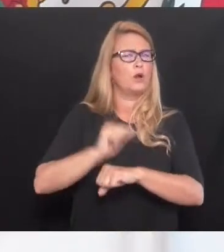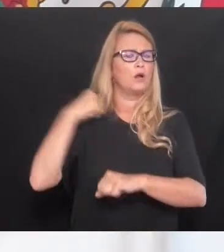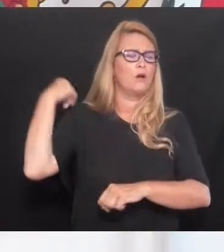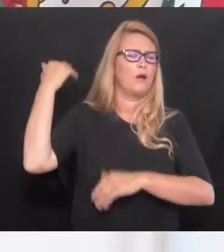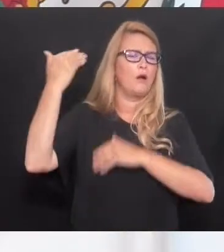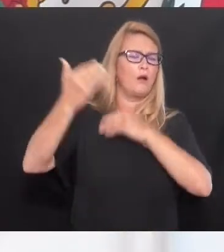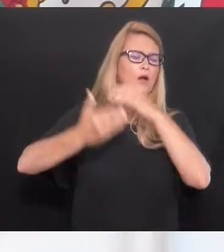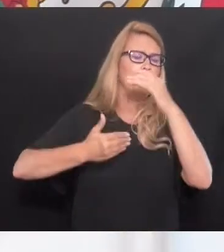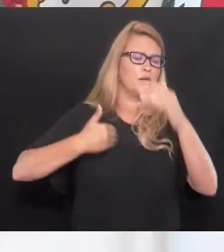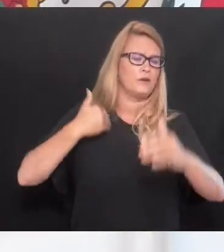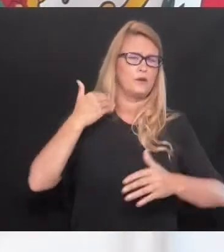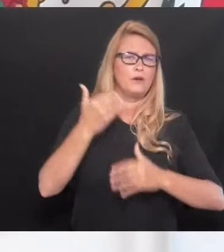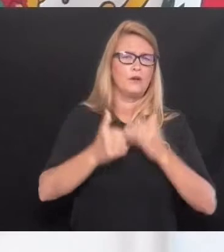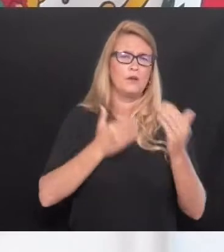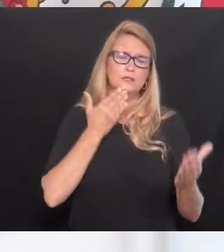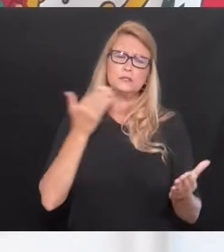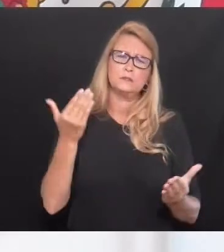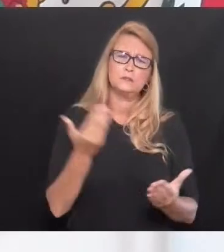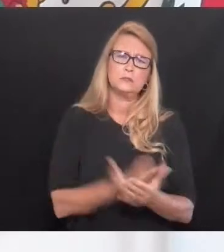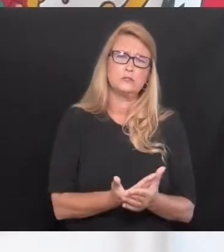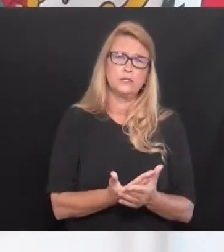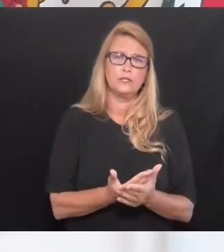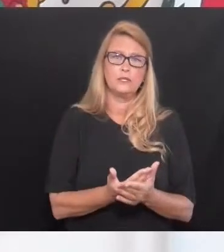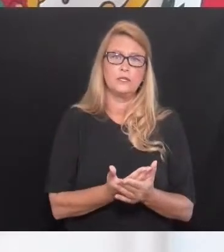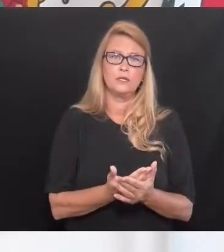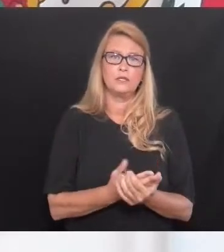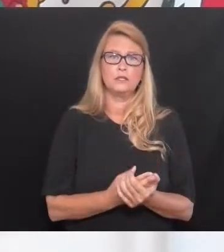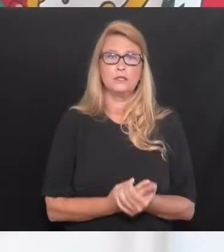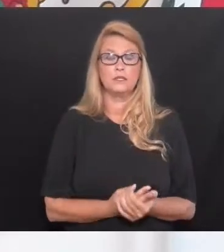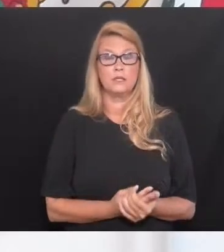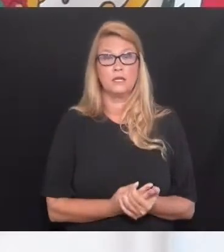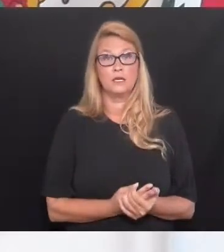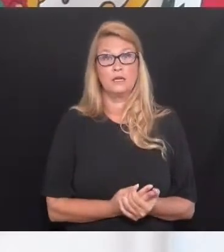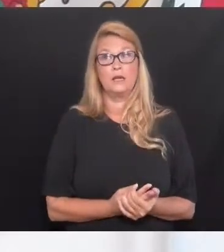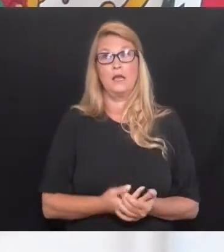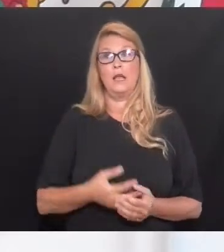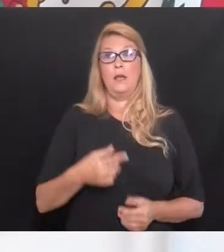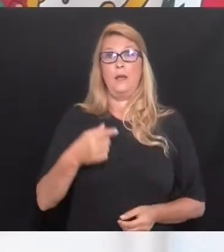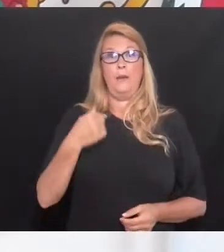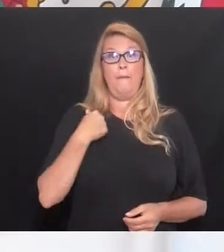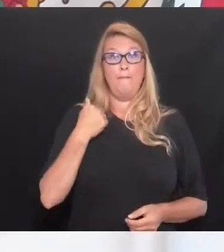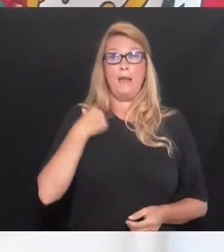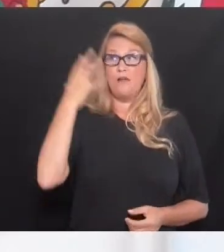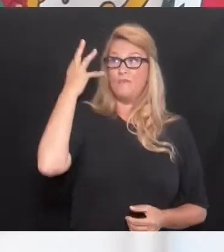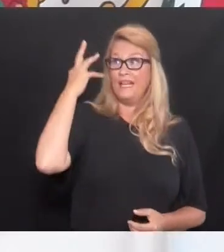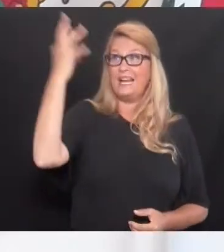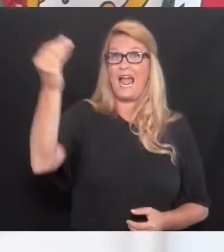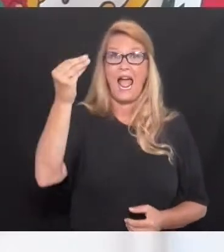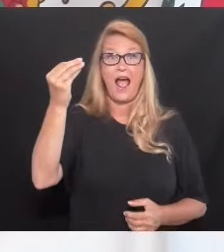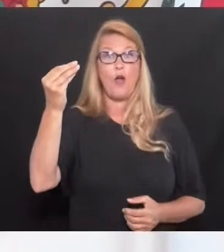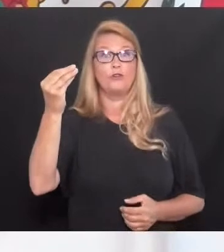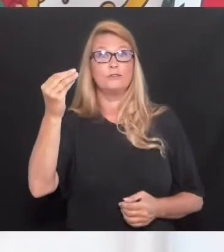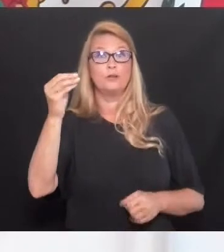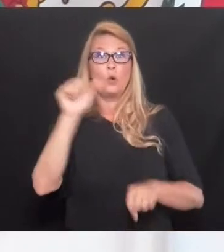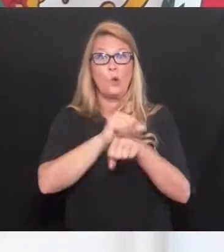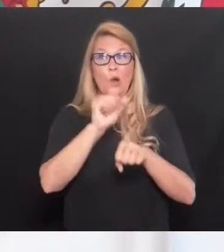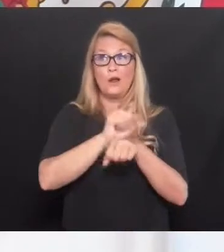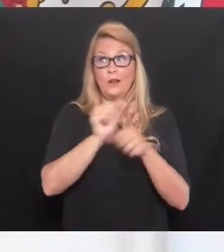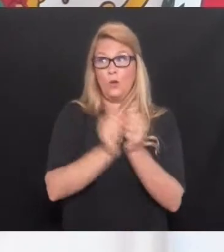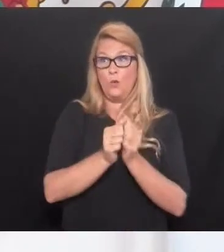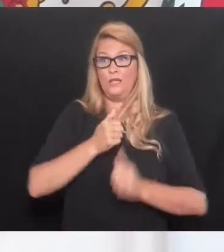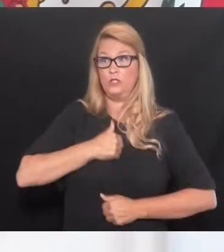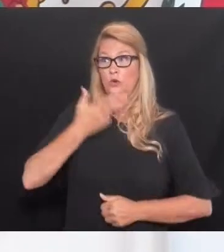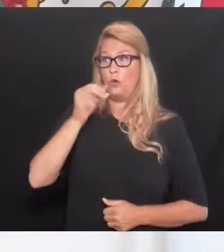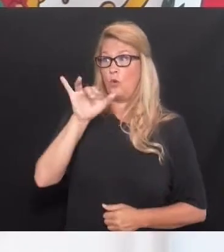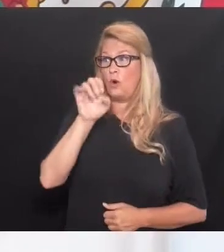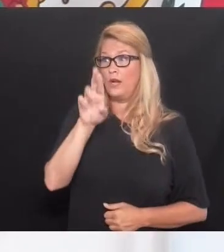over. I have been to battle with him, and I have been out in the mud with him and everything, and the terrible times of